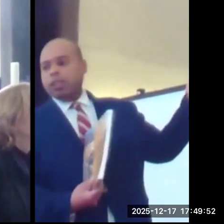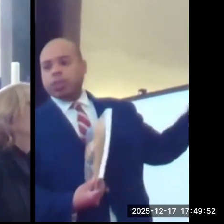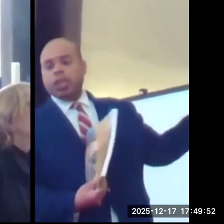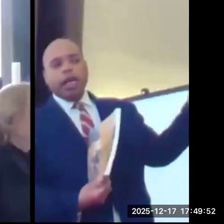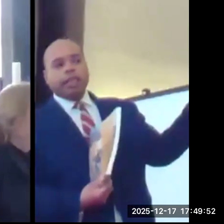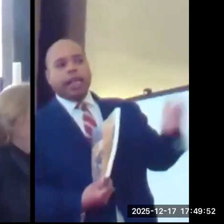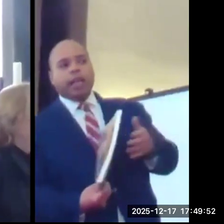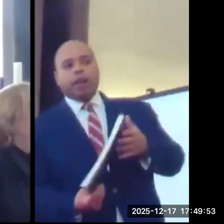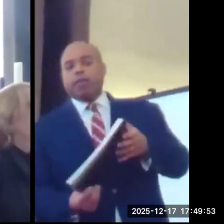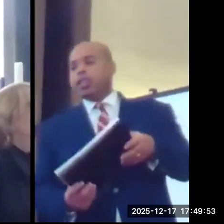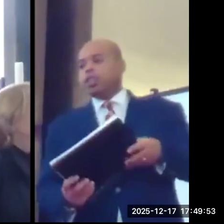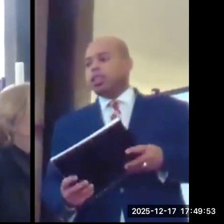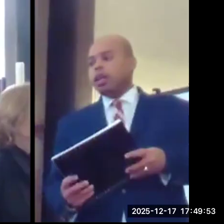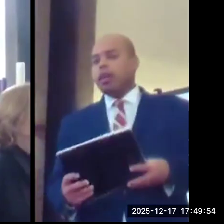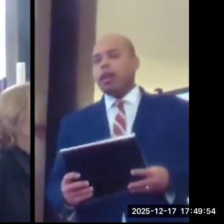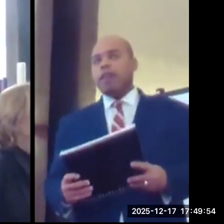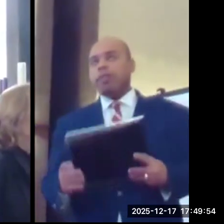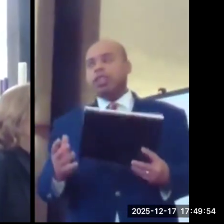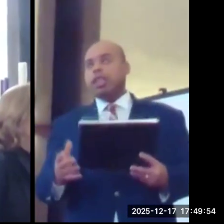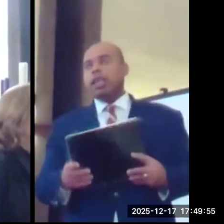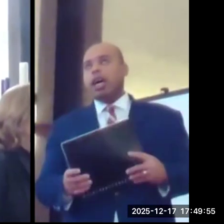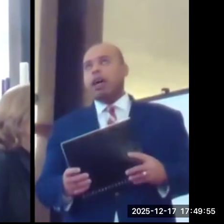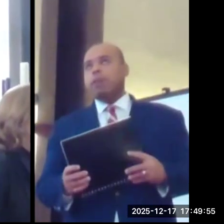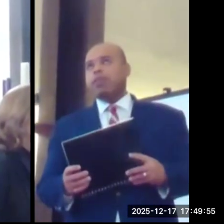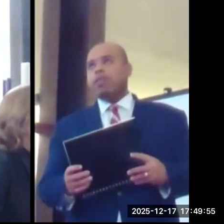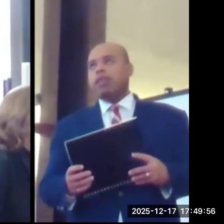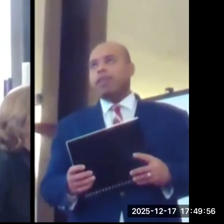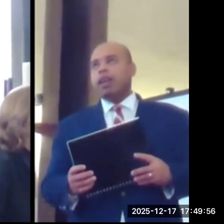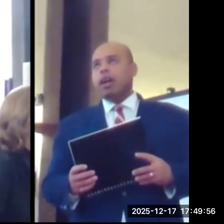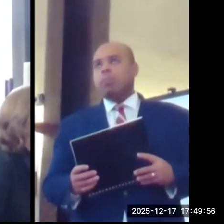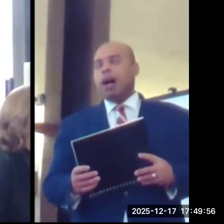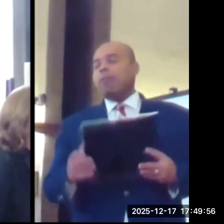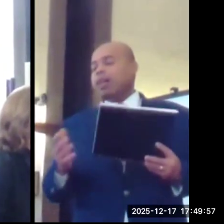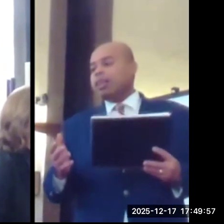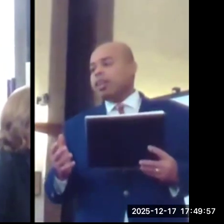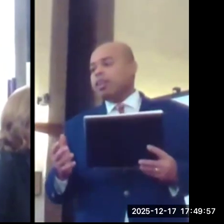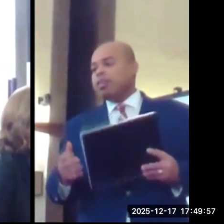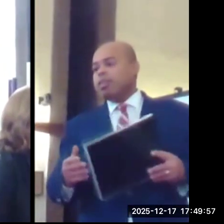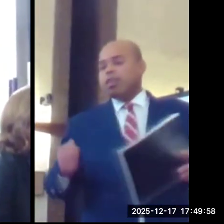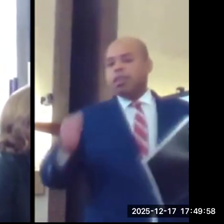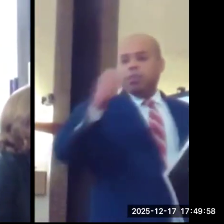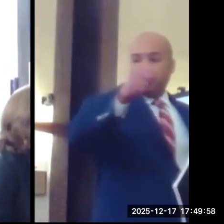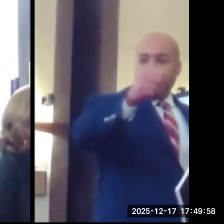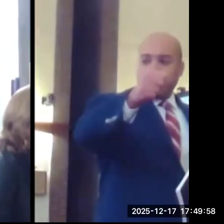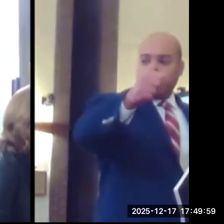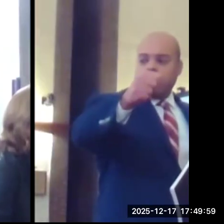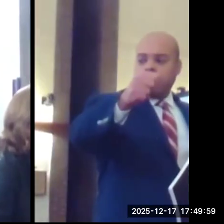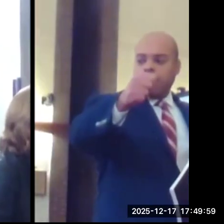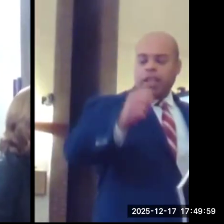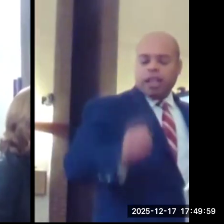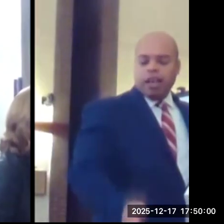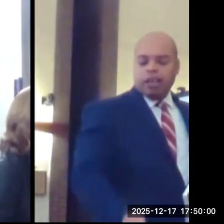G. Phillip, Candy Recreation Center. If you ever see the picture of Muhammad Ali with the